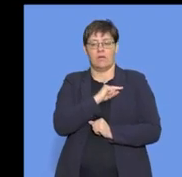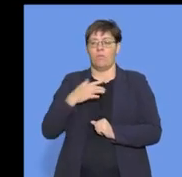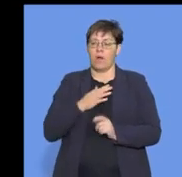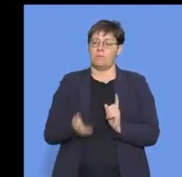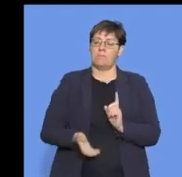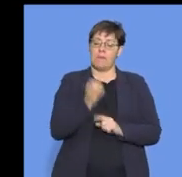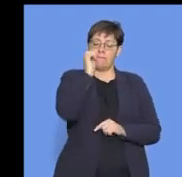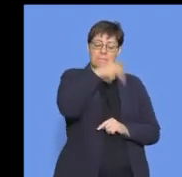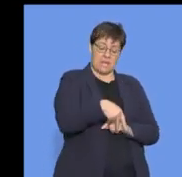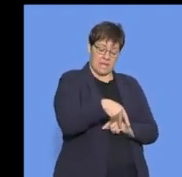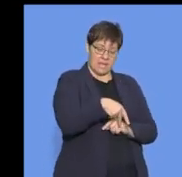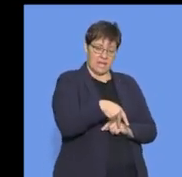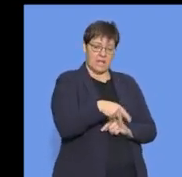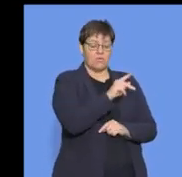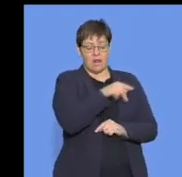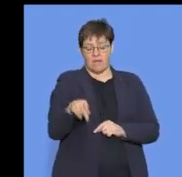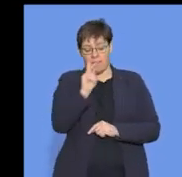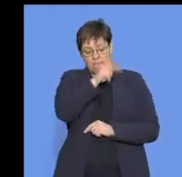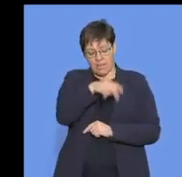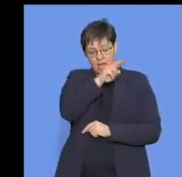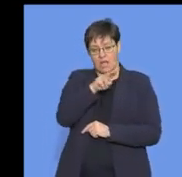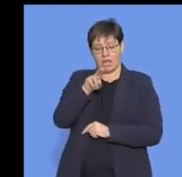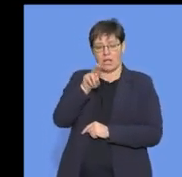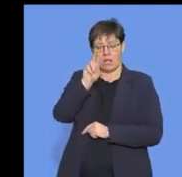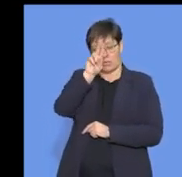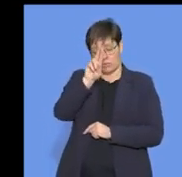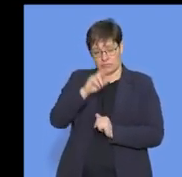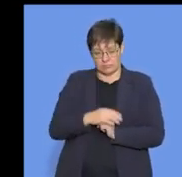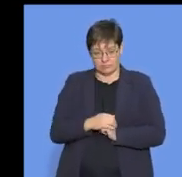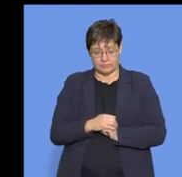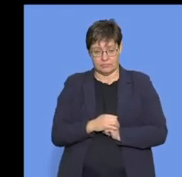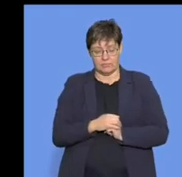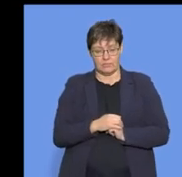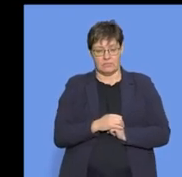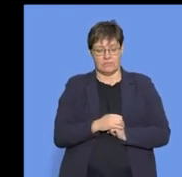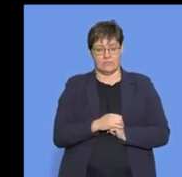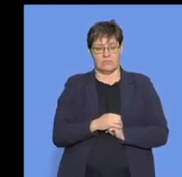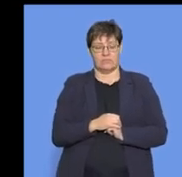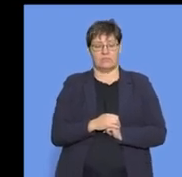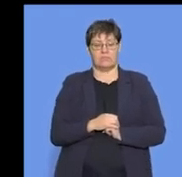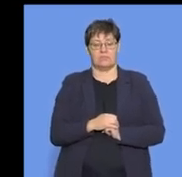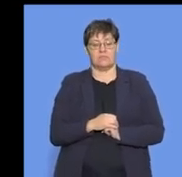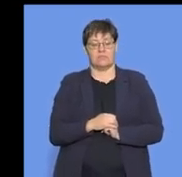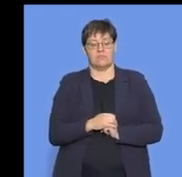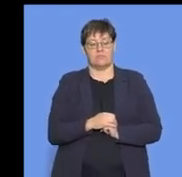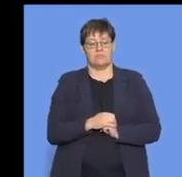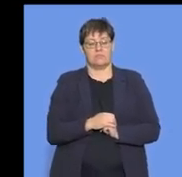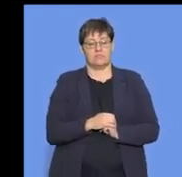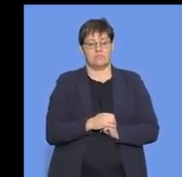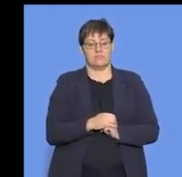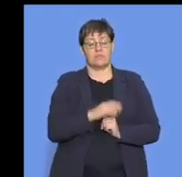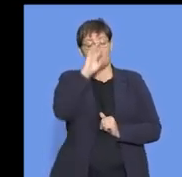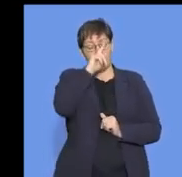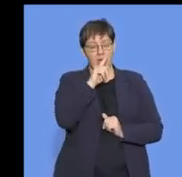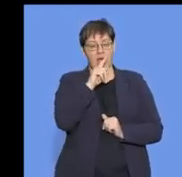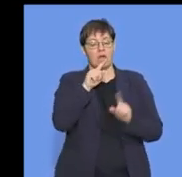we're looking to find angle P, we need to start off with the version that has P squared in